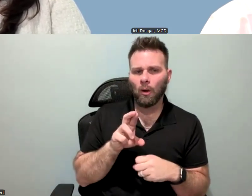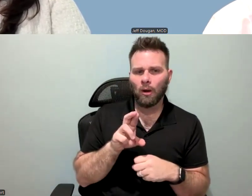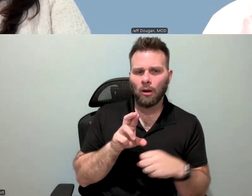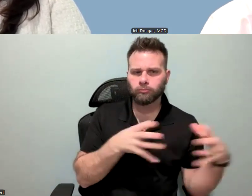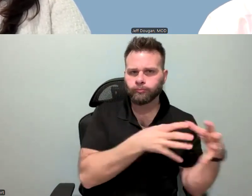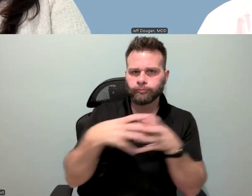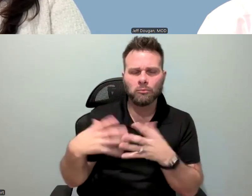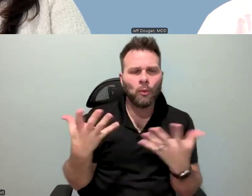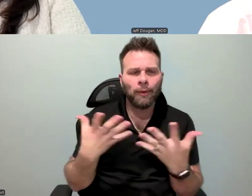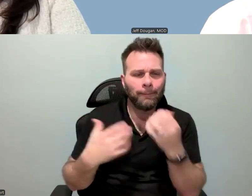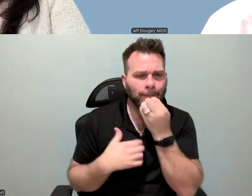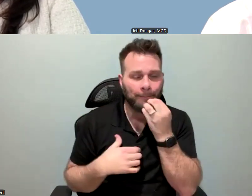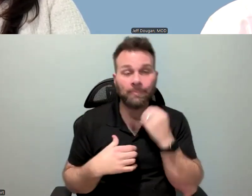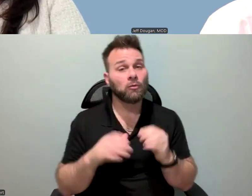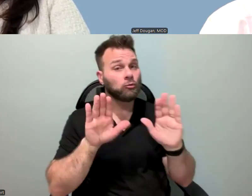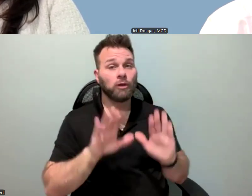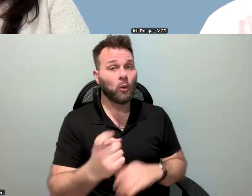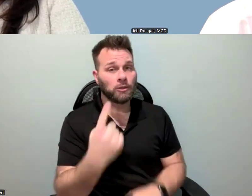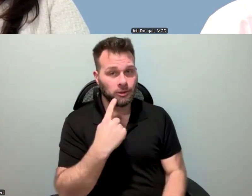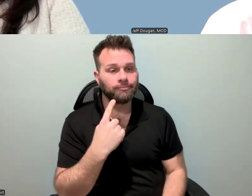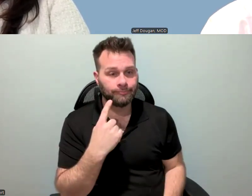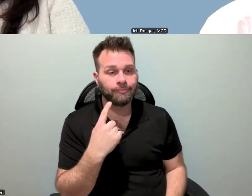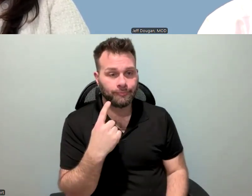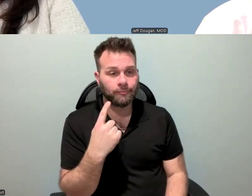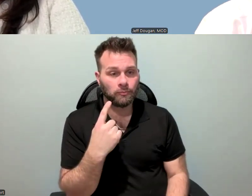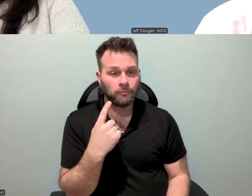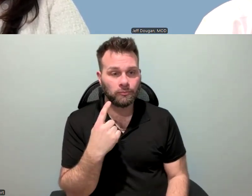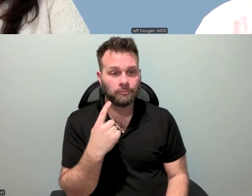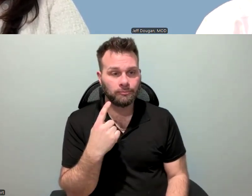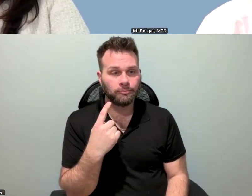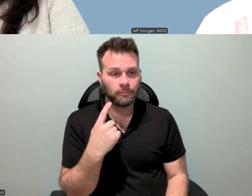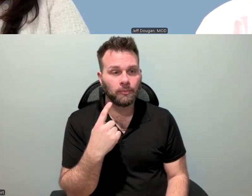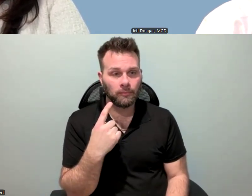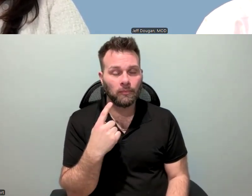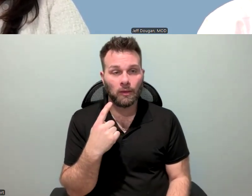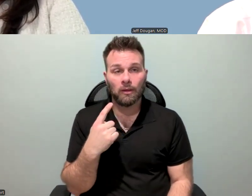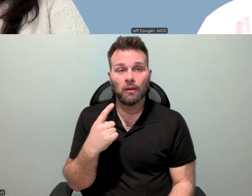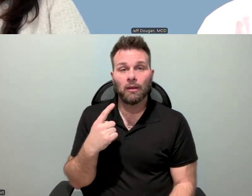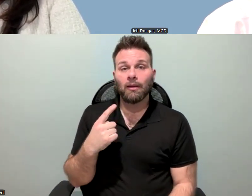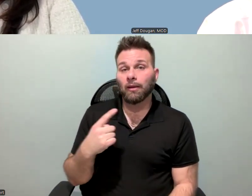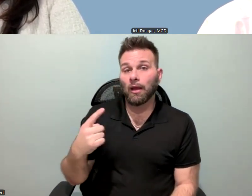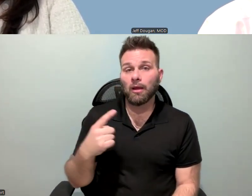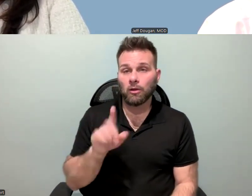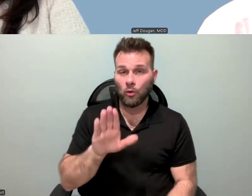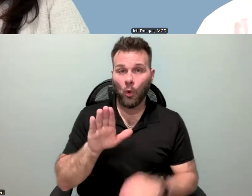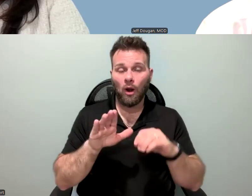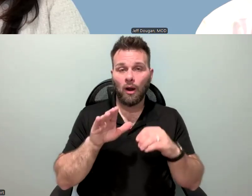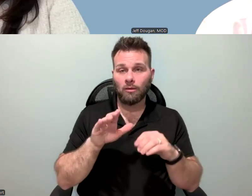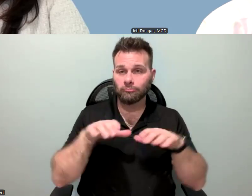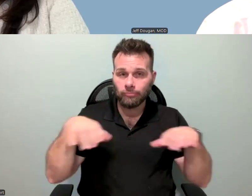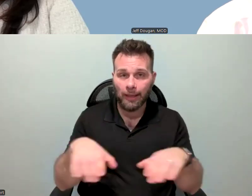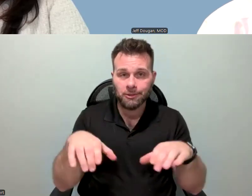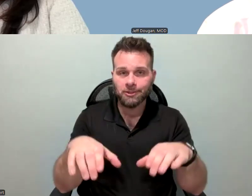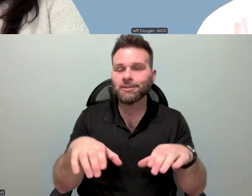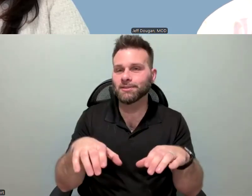That's a great question. I would strongly urge that your actions that you take should be through the chair. The chairperson should be